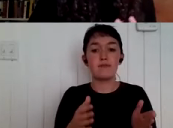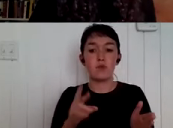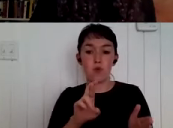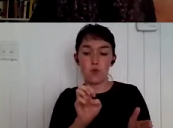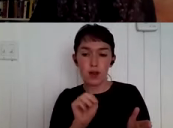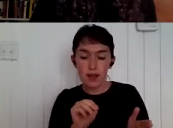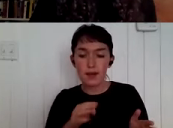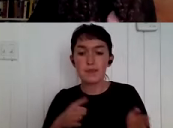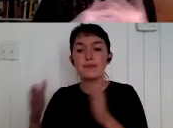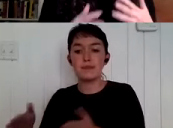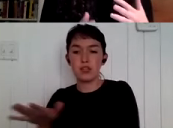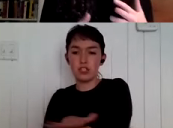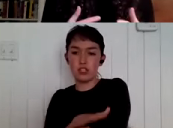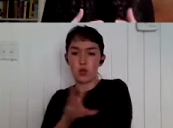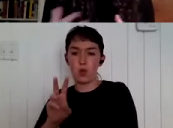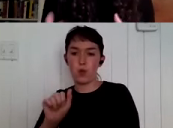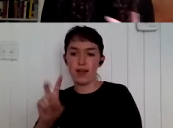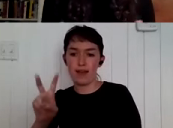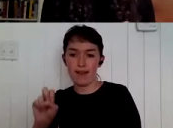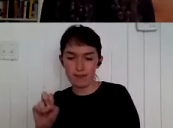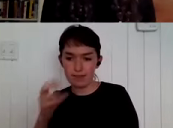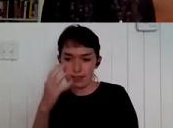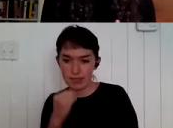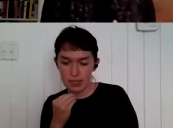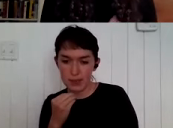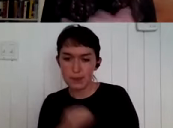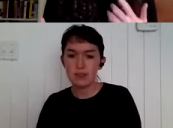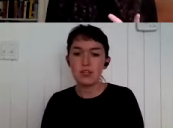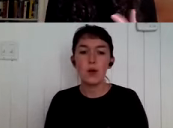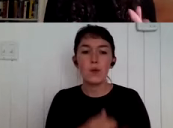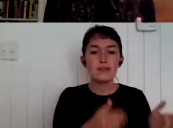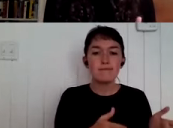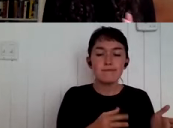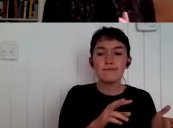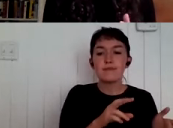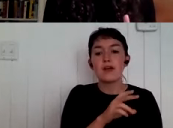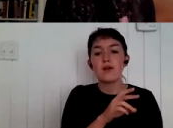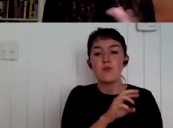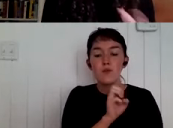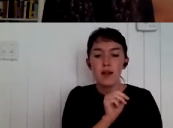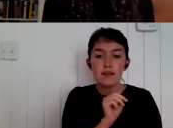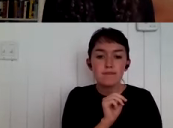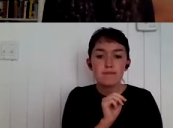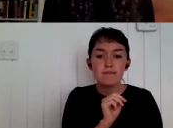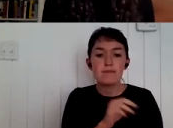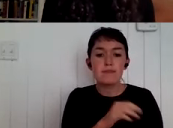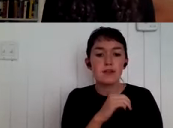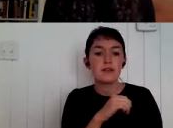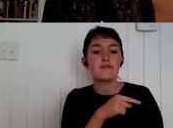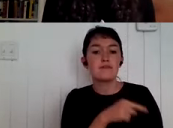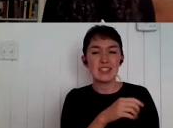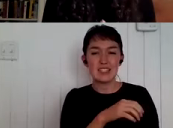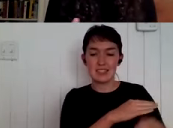So in stage 1 sleep, that's basically your just falling asleep stage. It's relatively easy to wake someone up during this stage 1